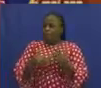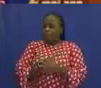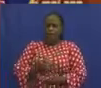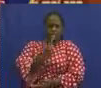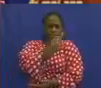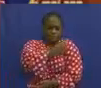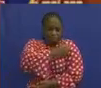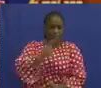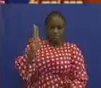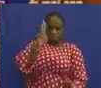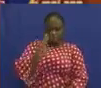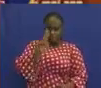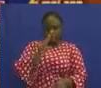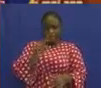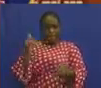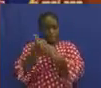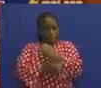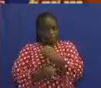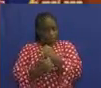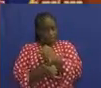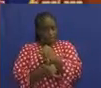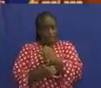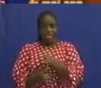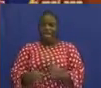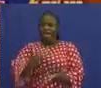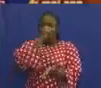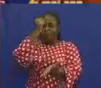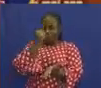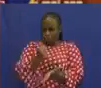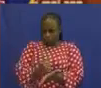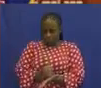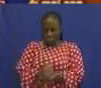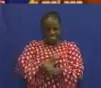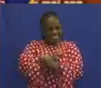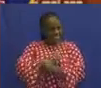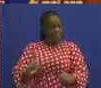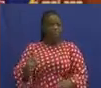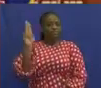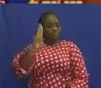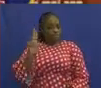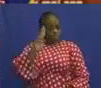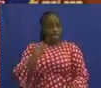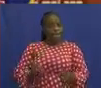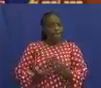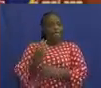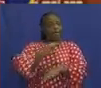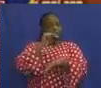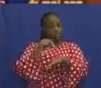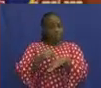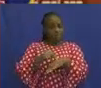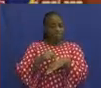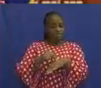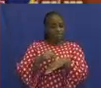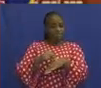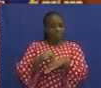used in the country have been certified as safe for use by our national regulatory agency,